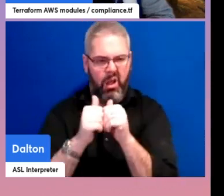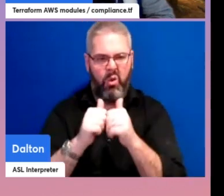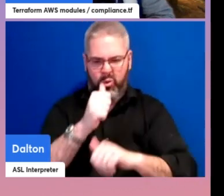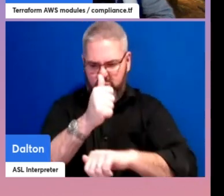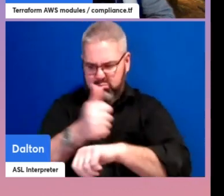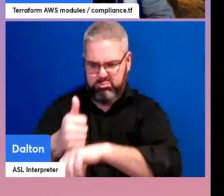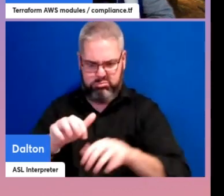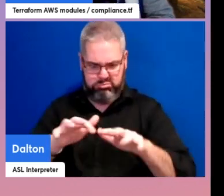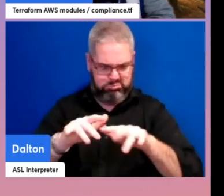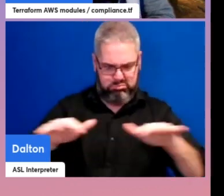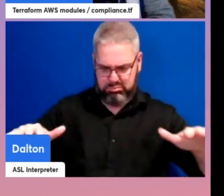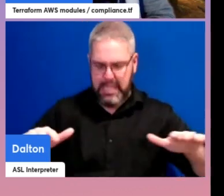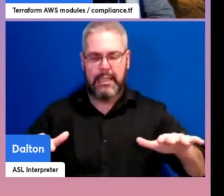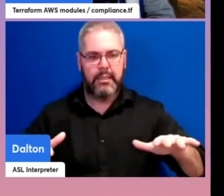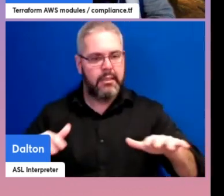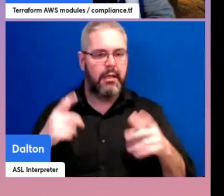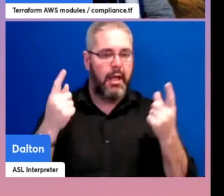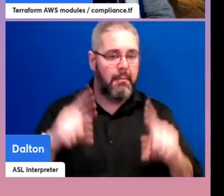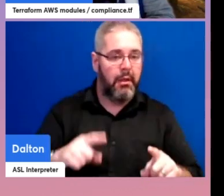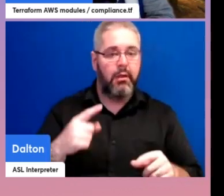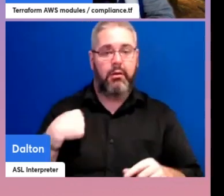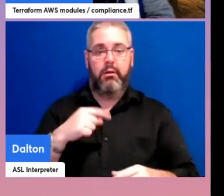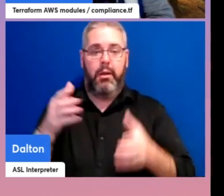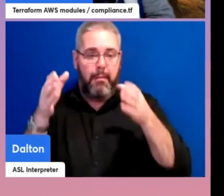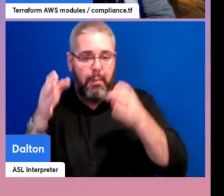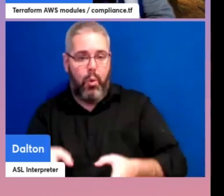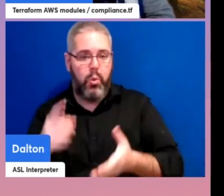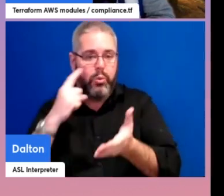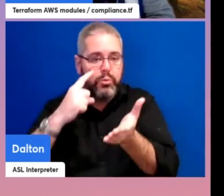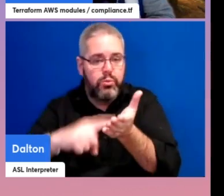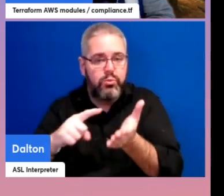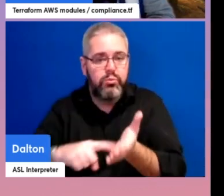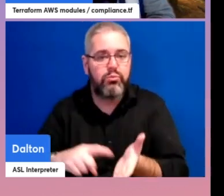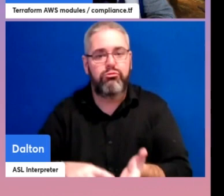audits and somebody is checking your